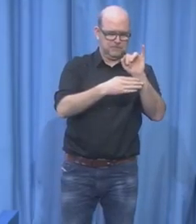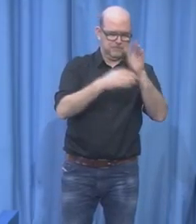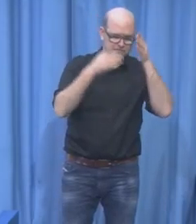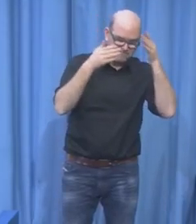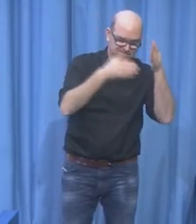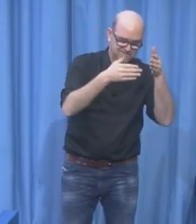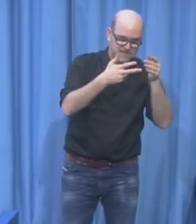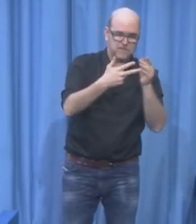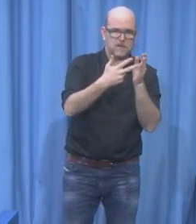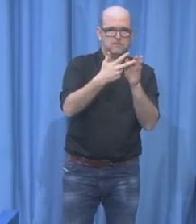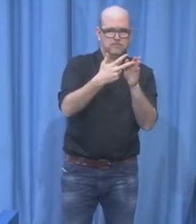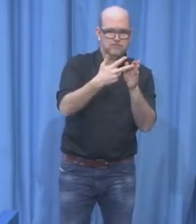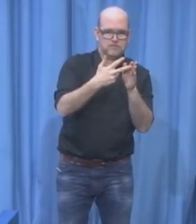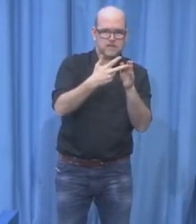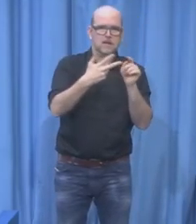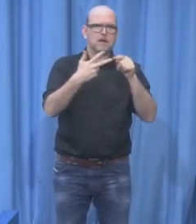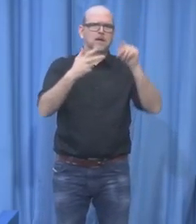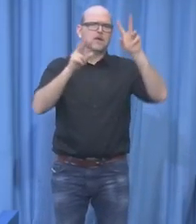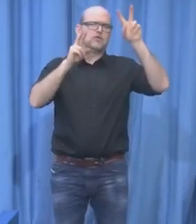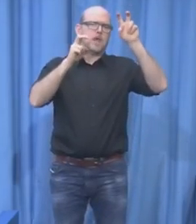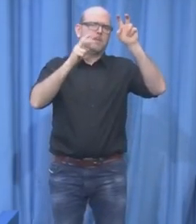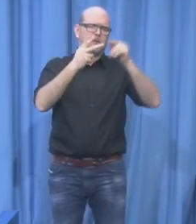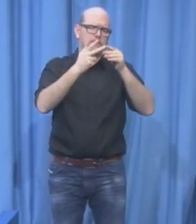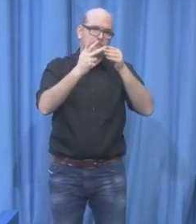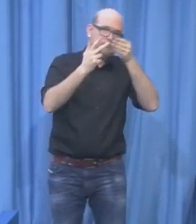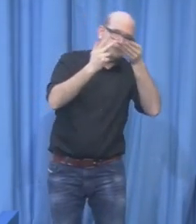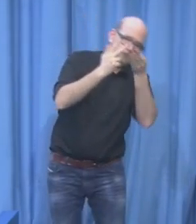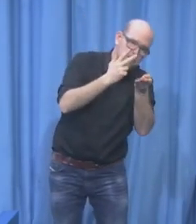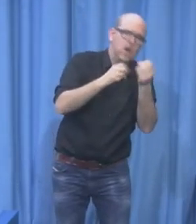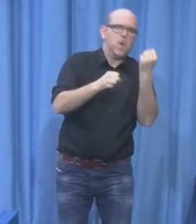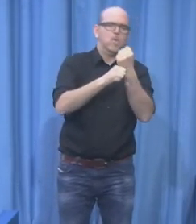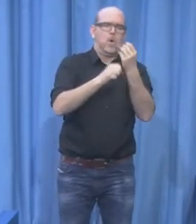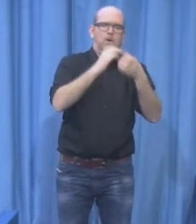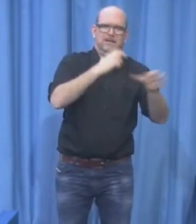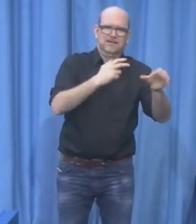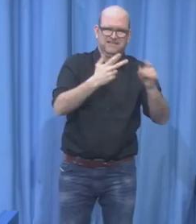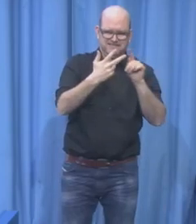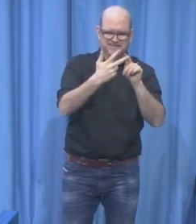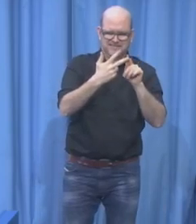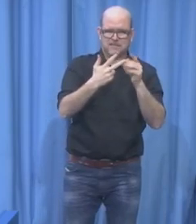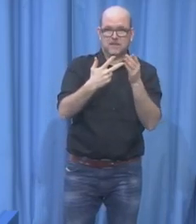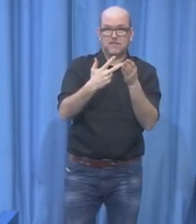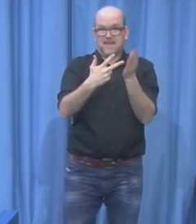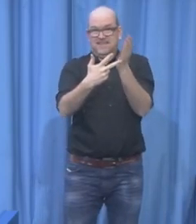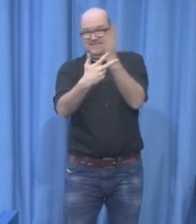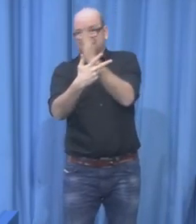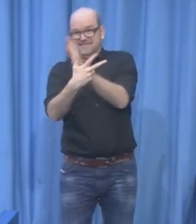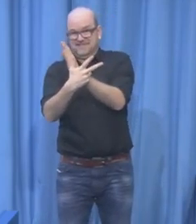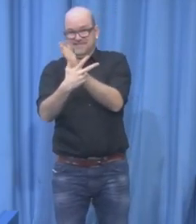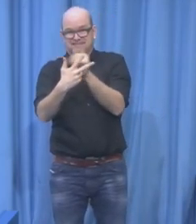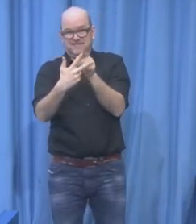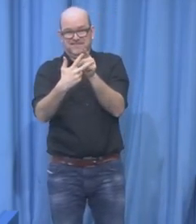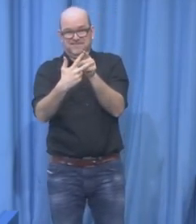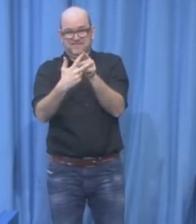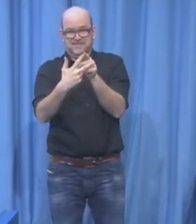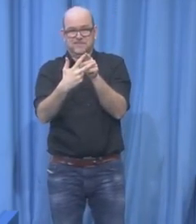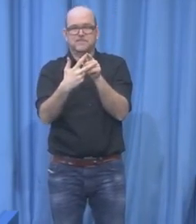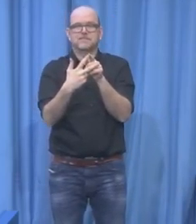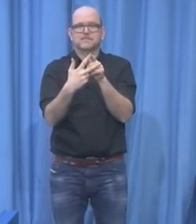one is very much what's it like to work. The second one is focusing in on, you know, stamina, you